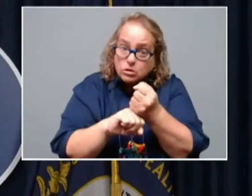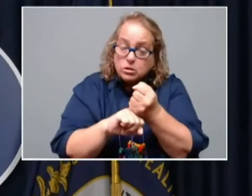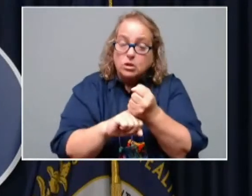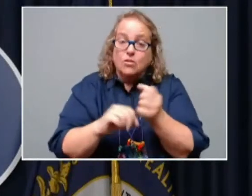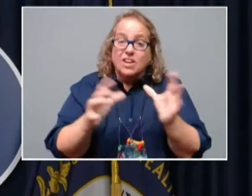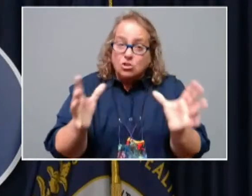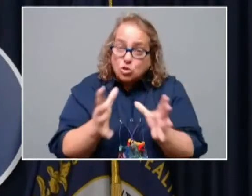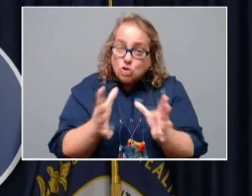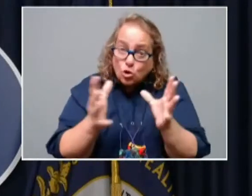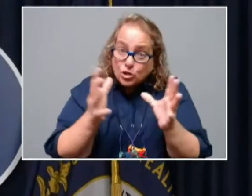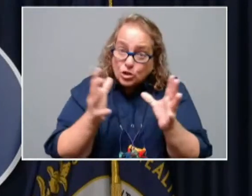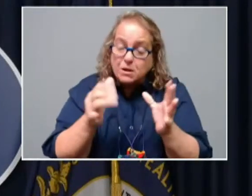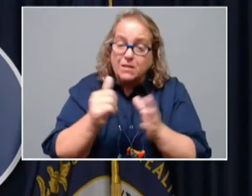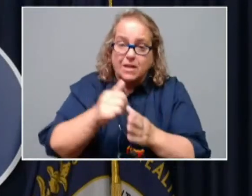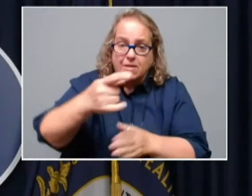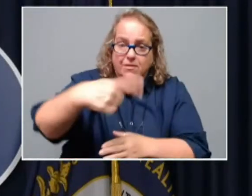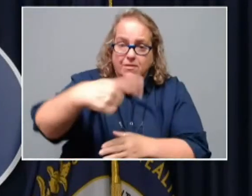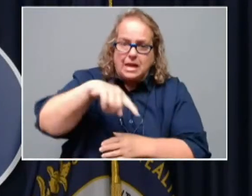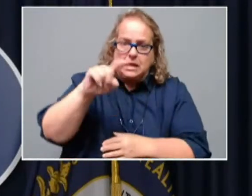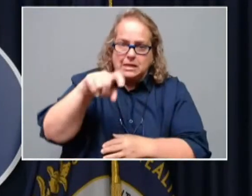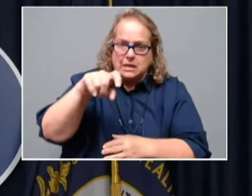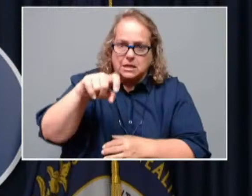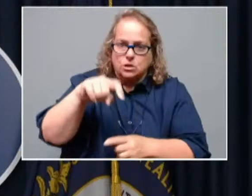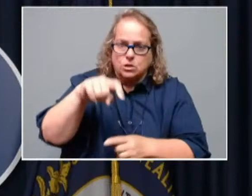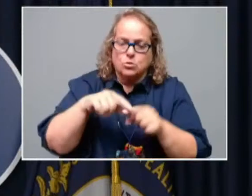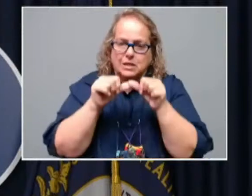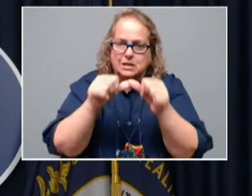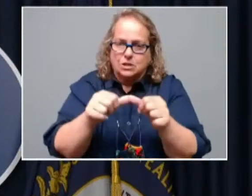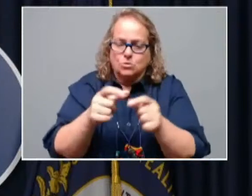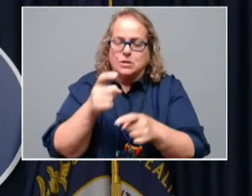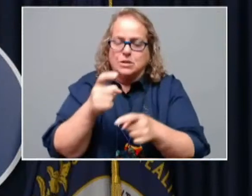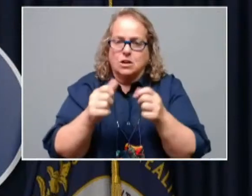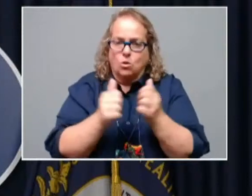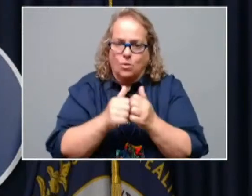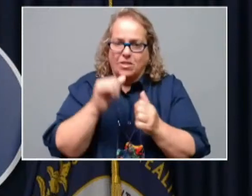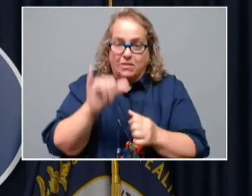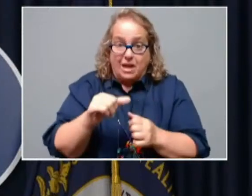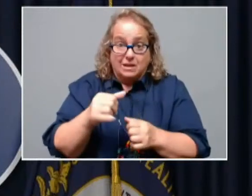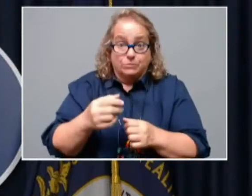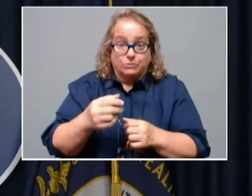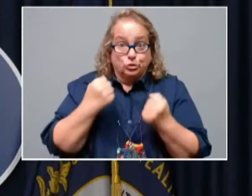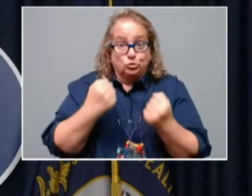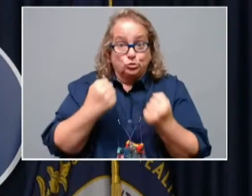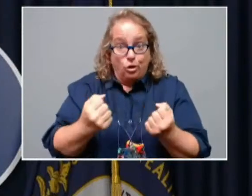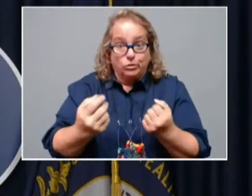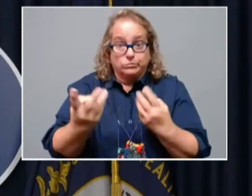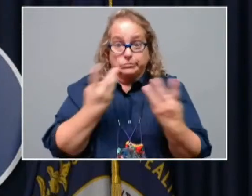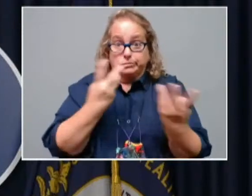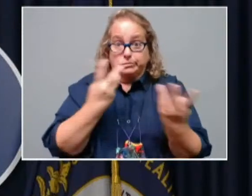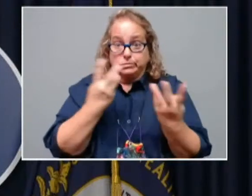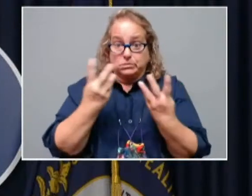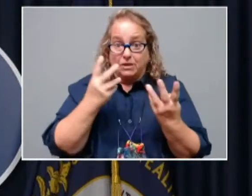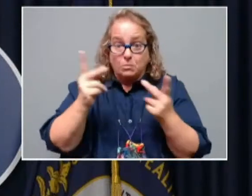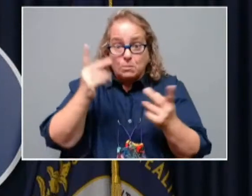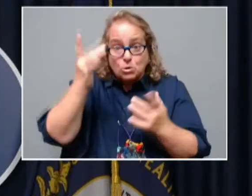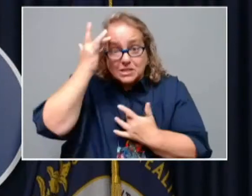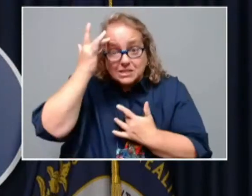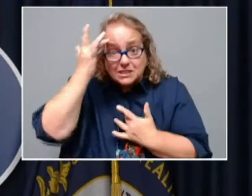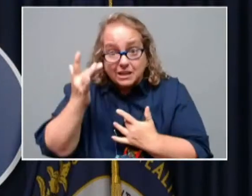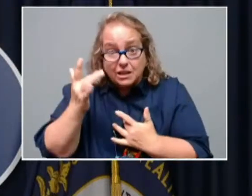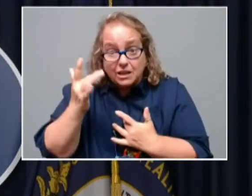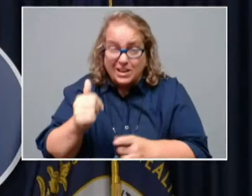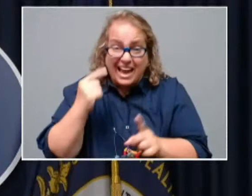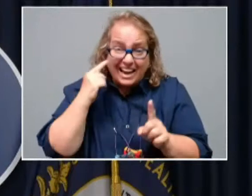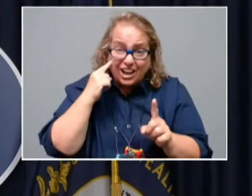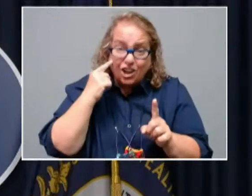they need with dealing with this wave, because you hear it from them. They're exhausted They've been through